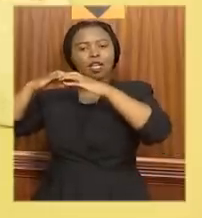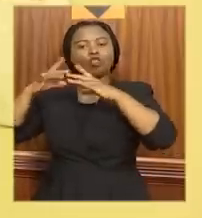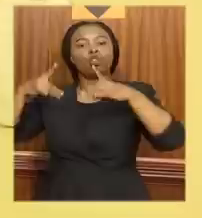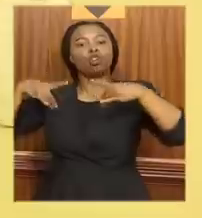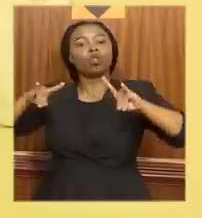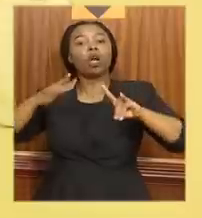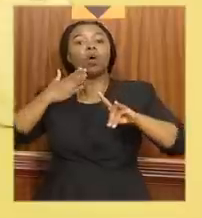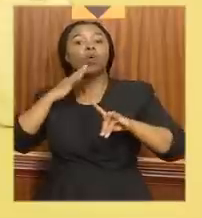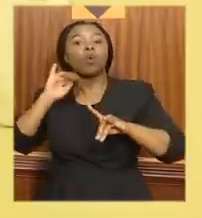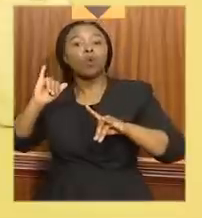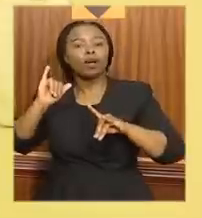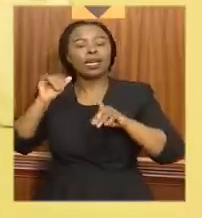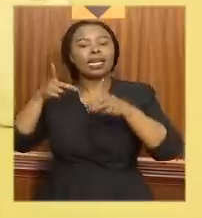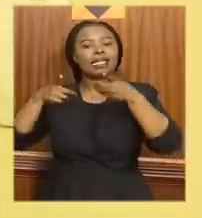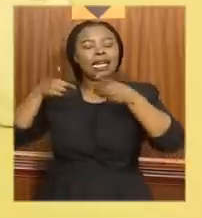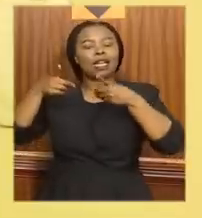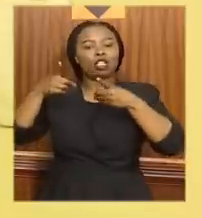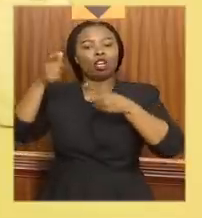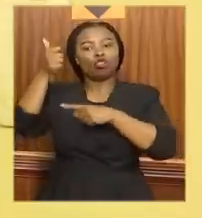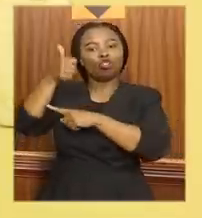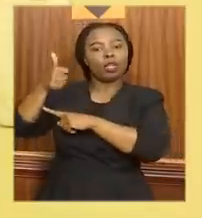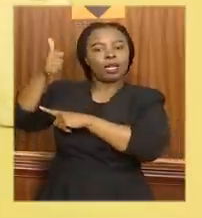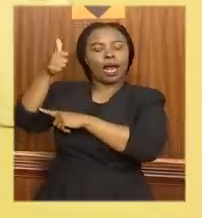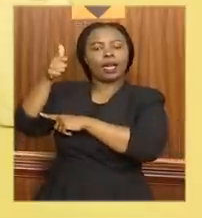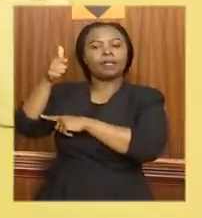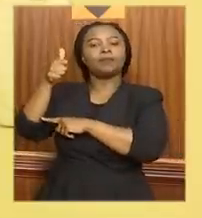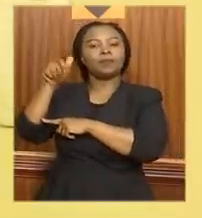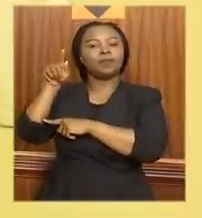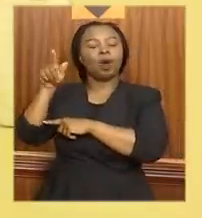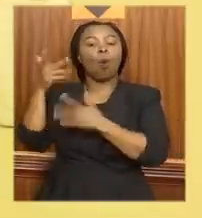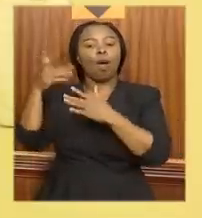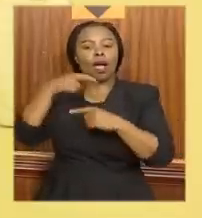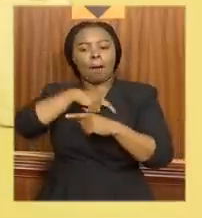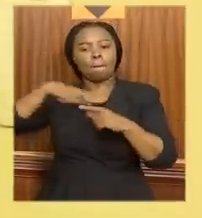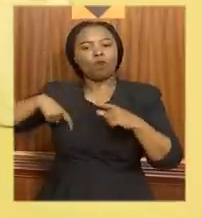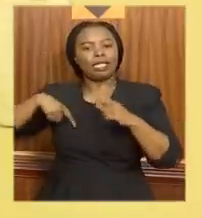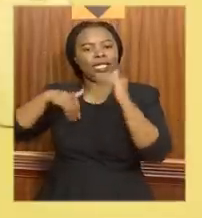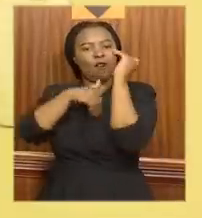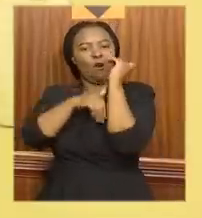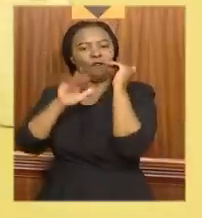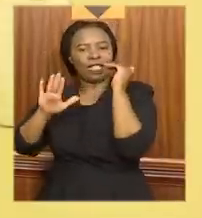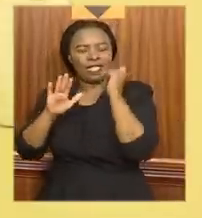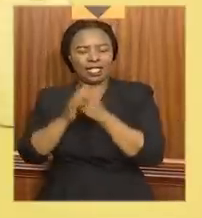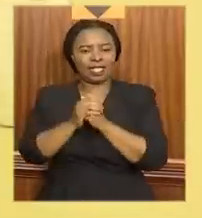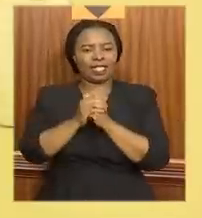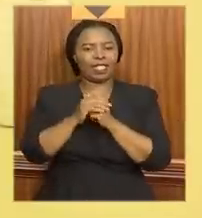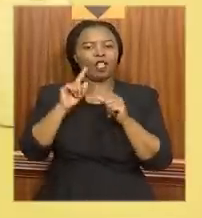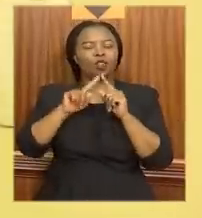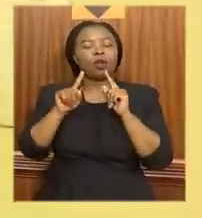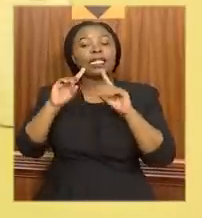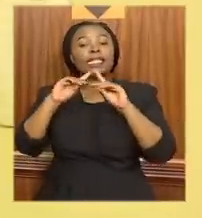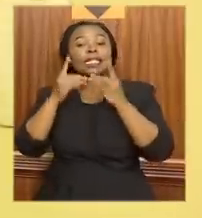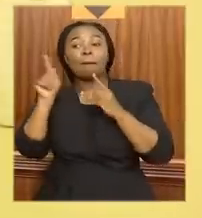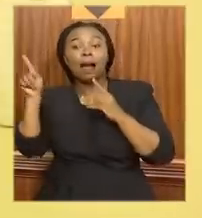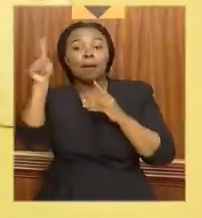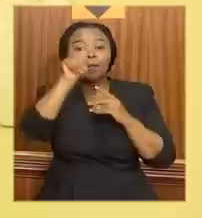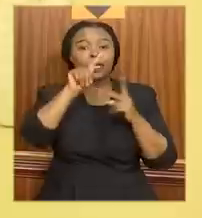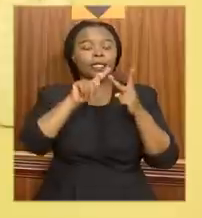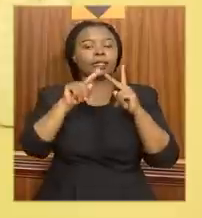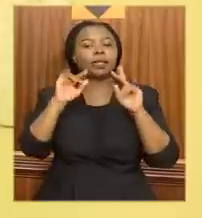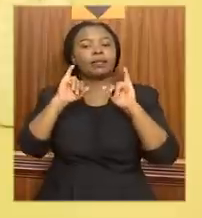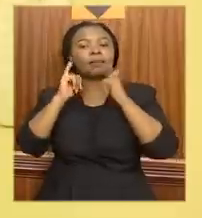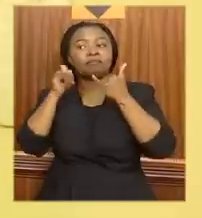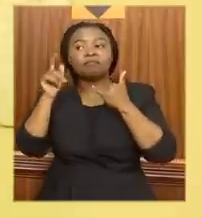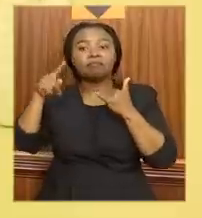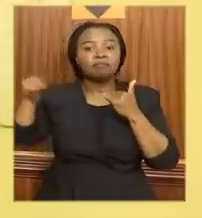the Director General in the Presidency and brings together all the departments and entities involved in the